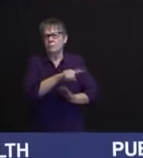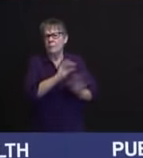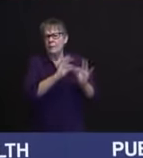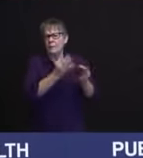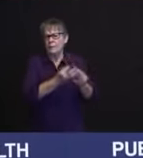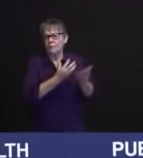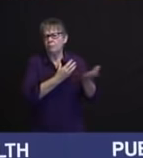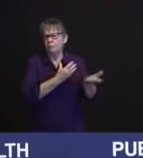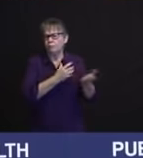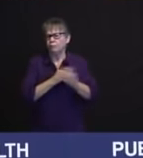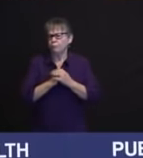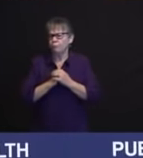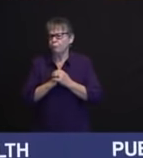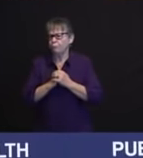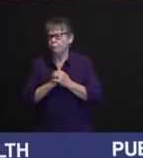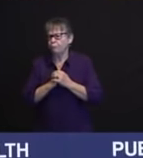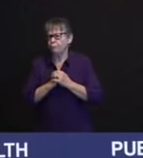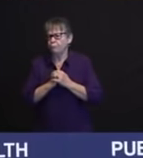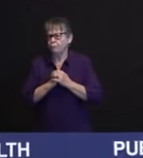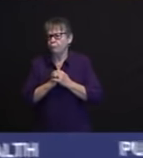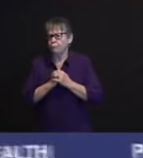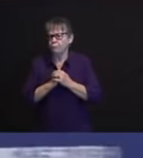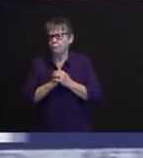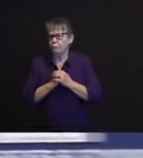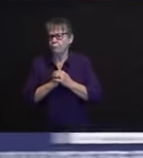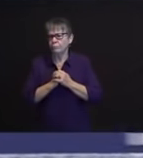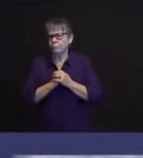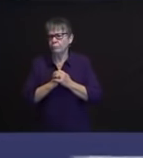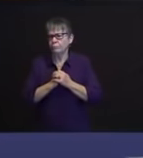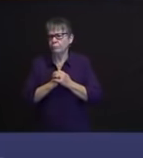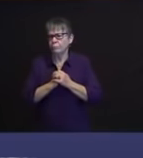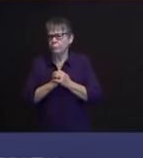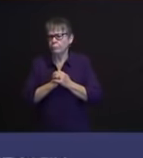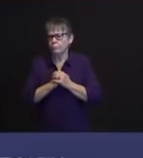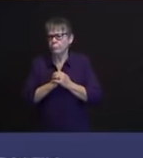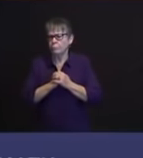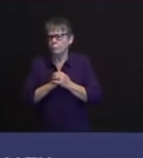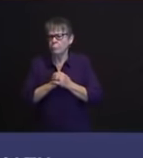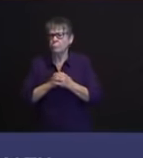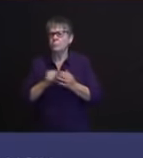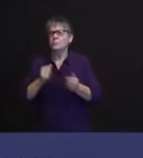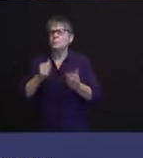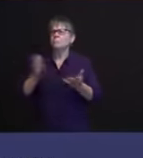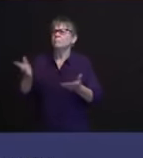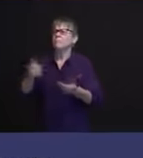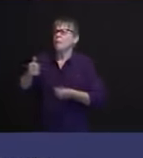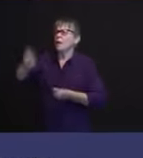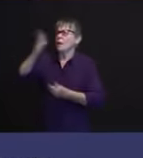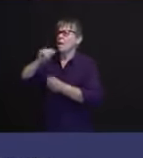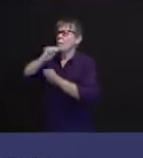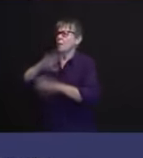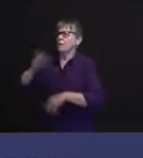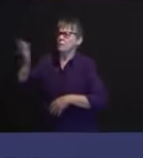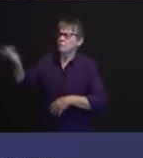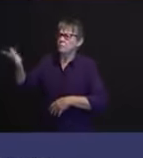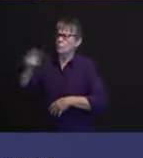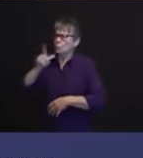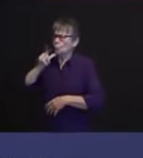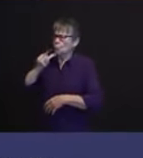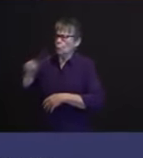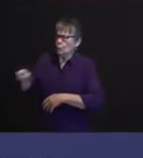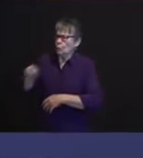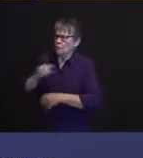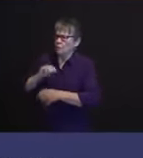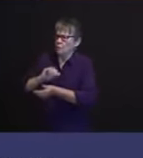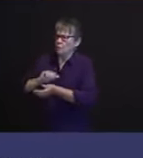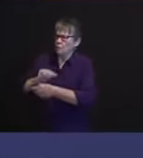161st State Police class. Thank you, Governor. God bless him, and we will do just that, Pat. several things. We'll probably start over with Dustin, but